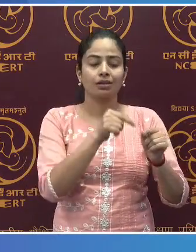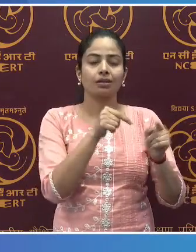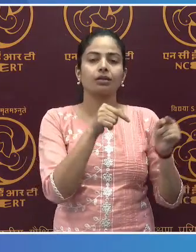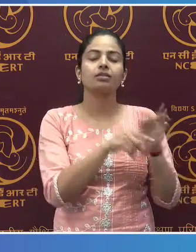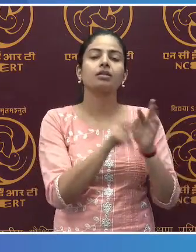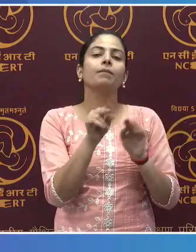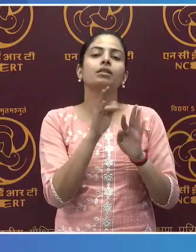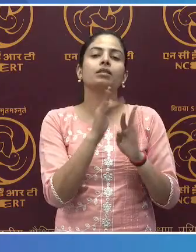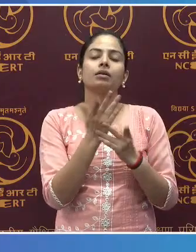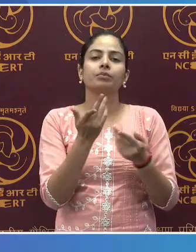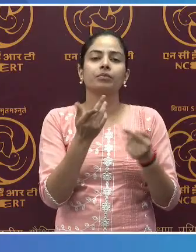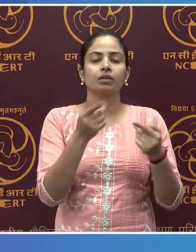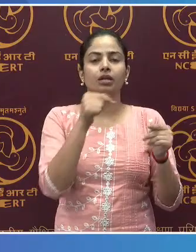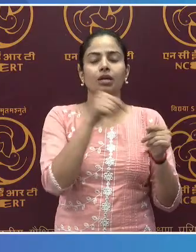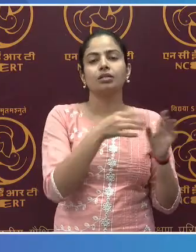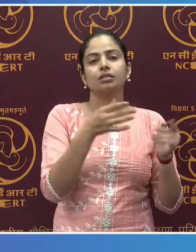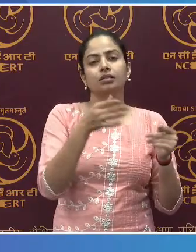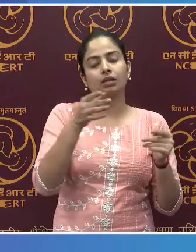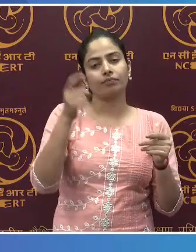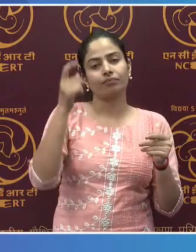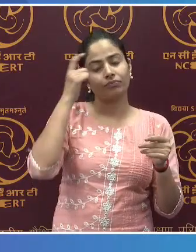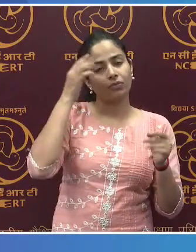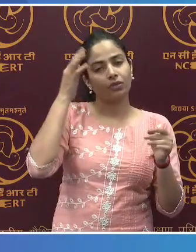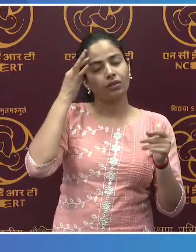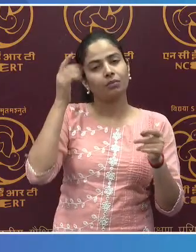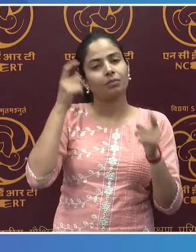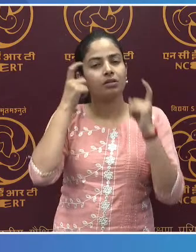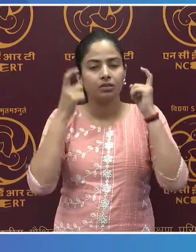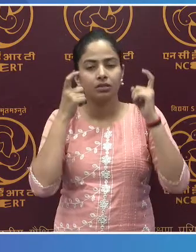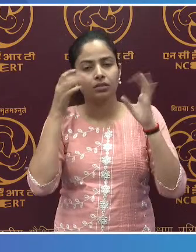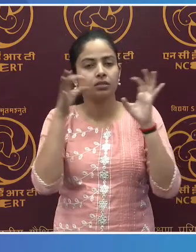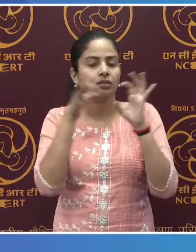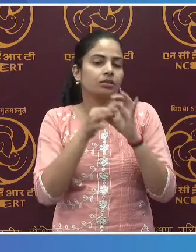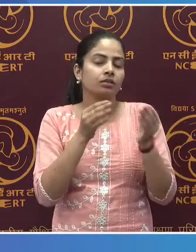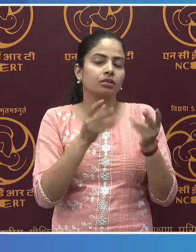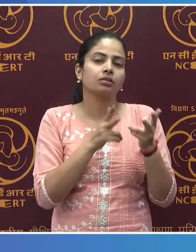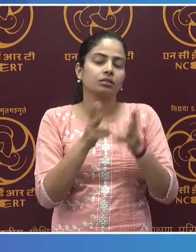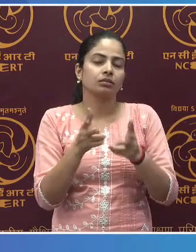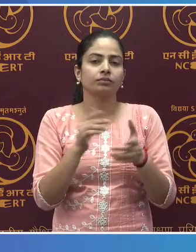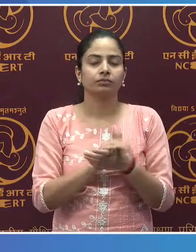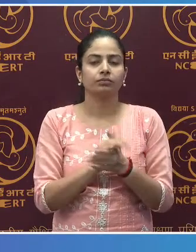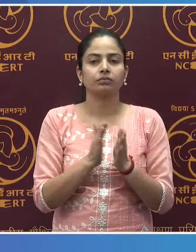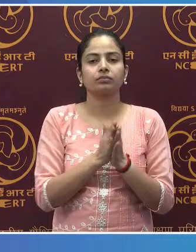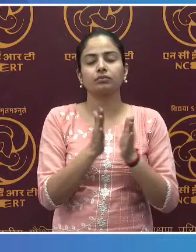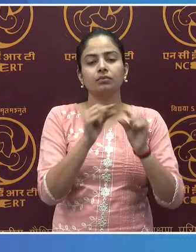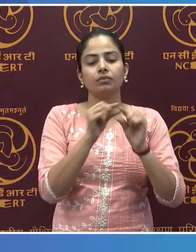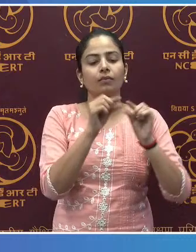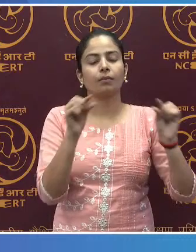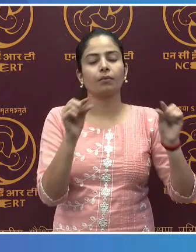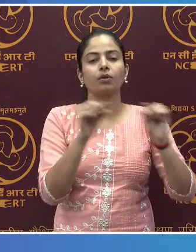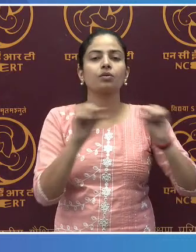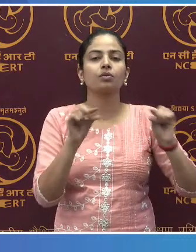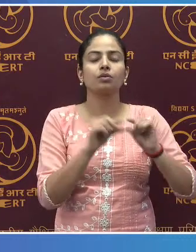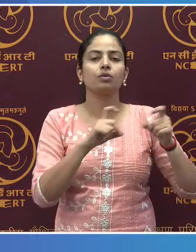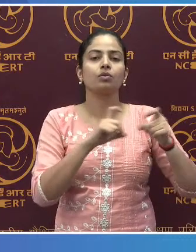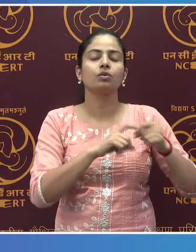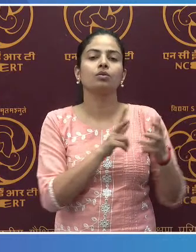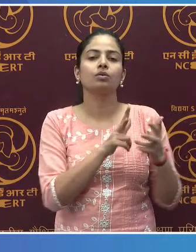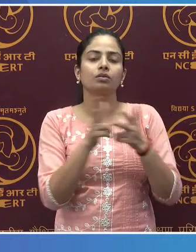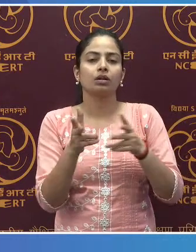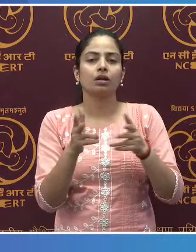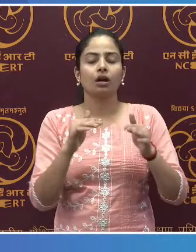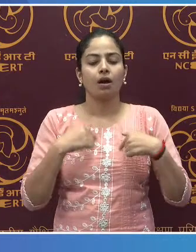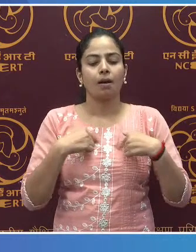question that really give the philosophical dimensions to the chapter. So, for example, you can see the big questions given in the chapter number 2. How can